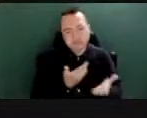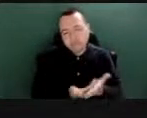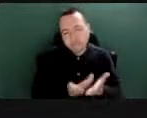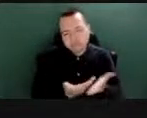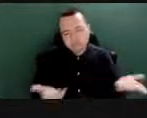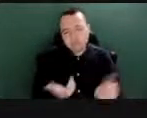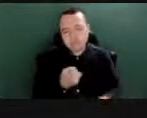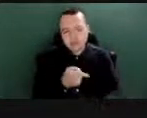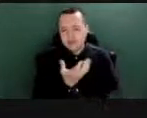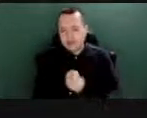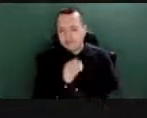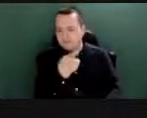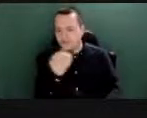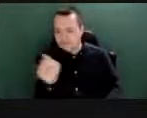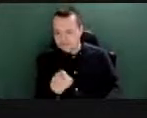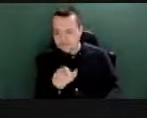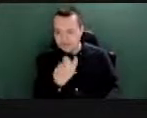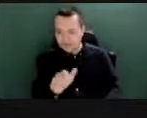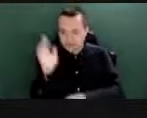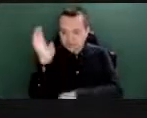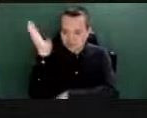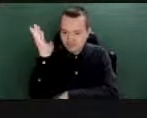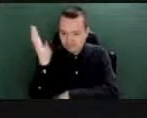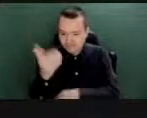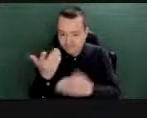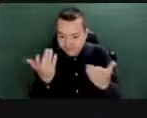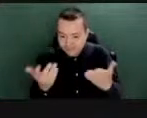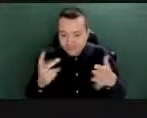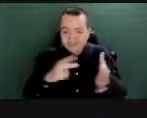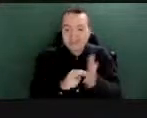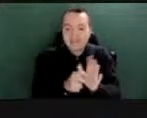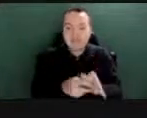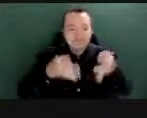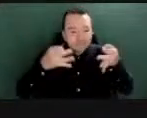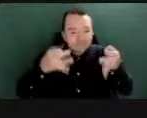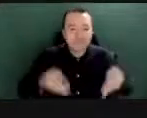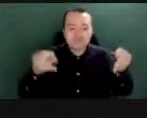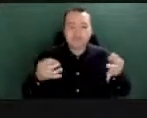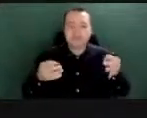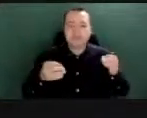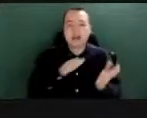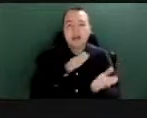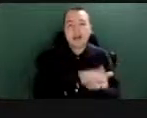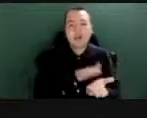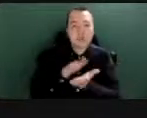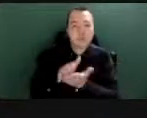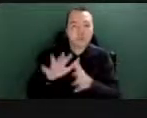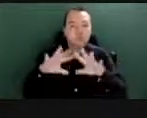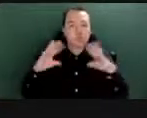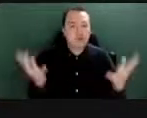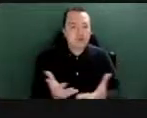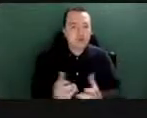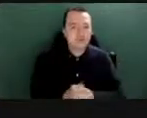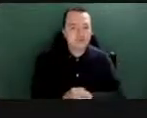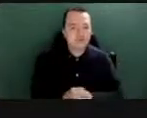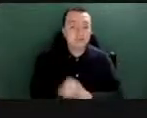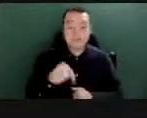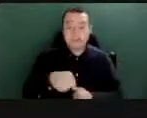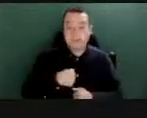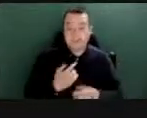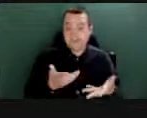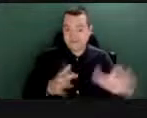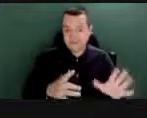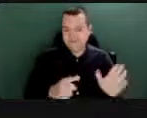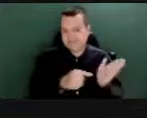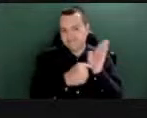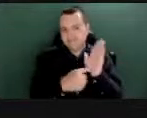how this could become a global resource. So I'll finish with the